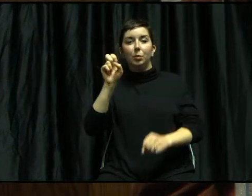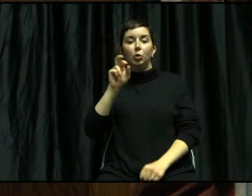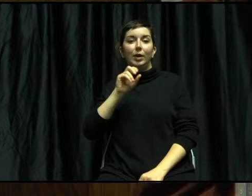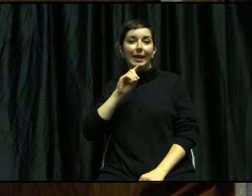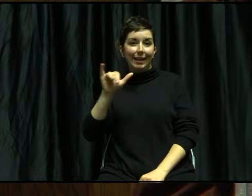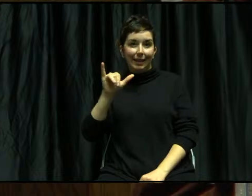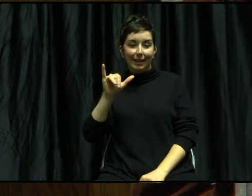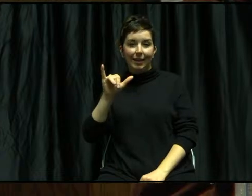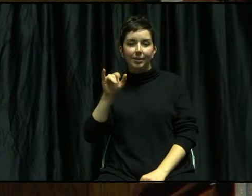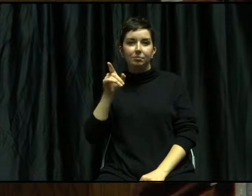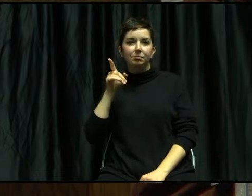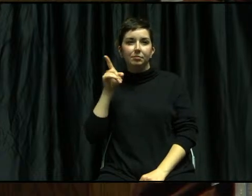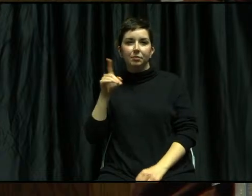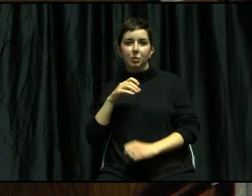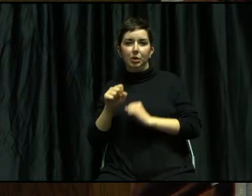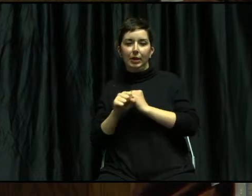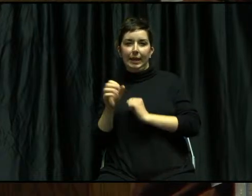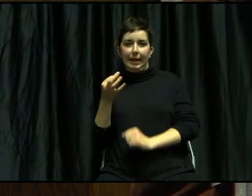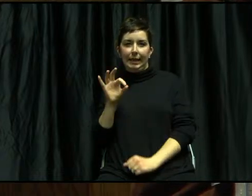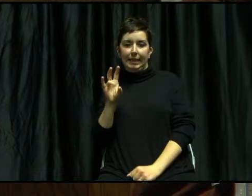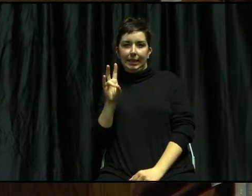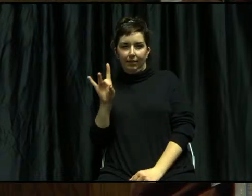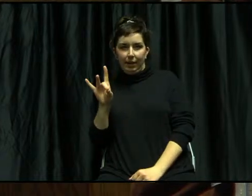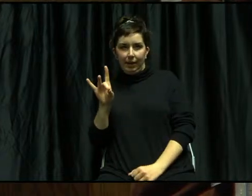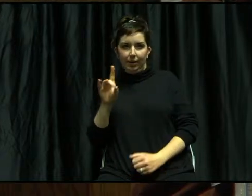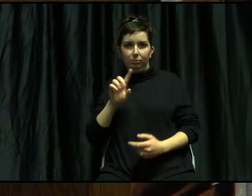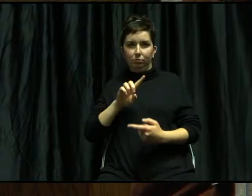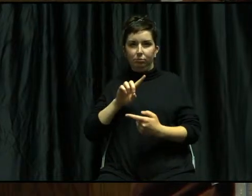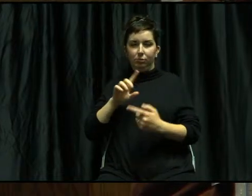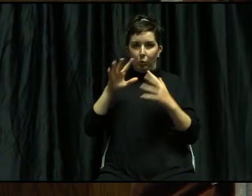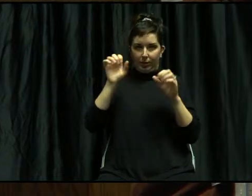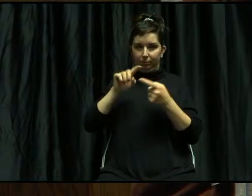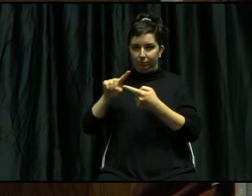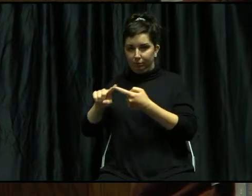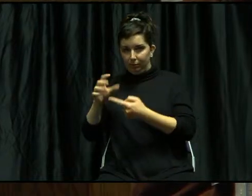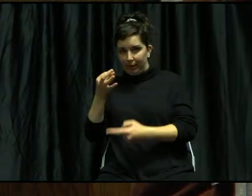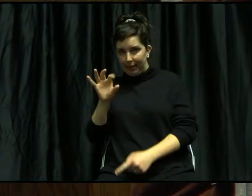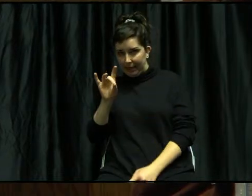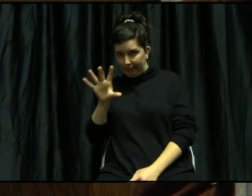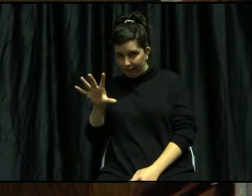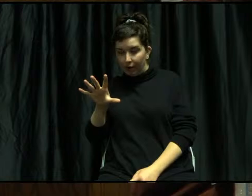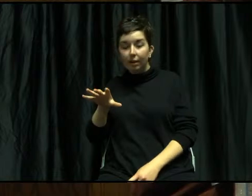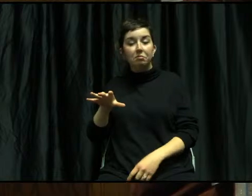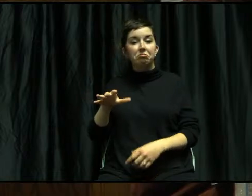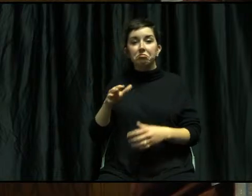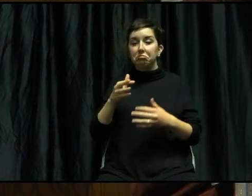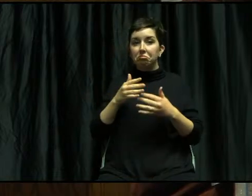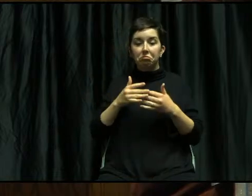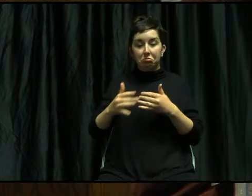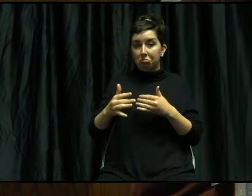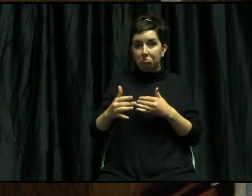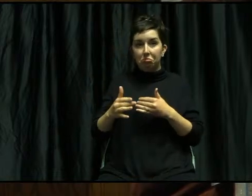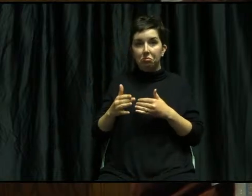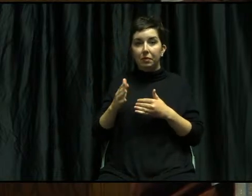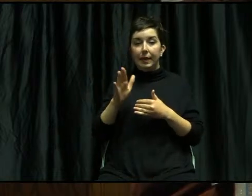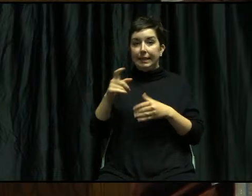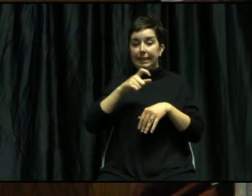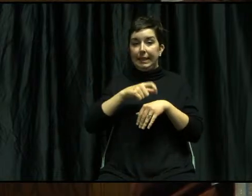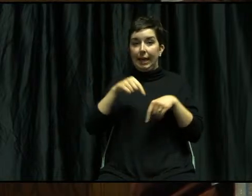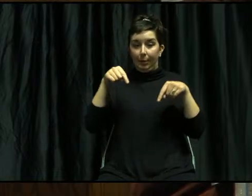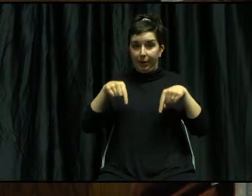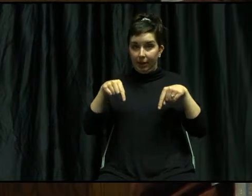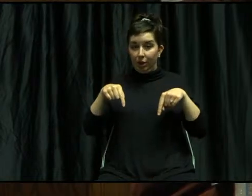from 1978 to 1985. And throughout his tenure, he was a